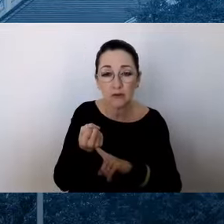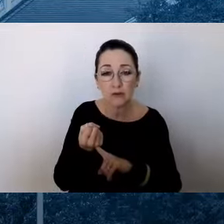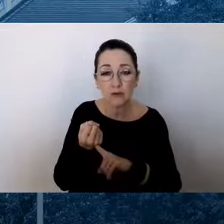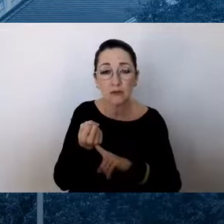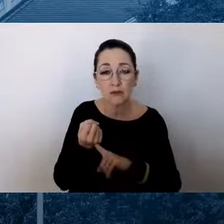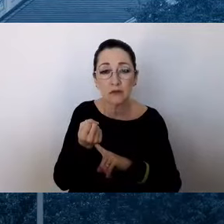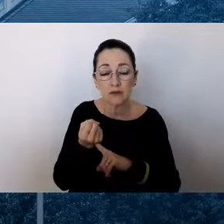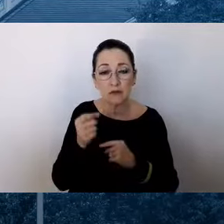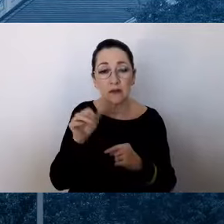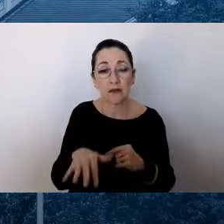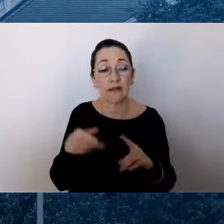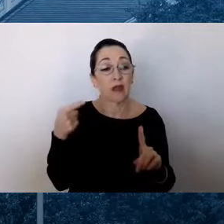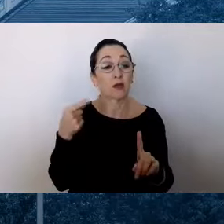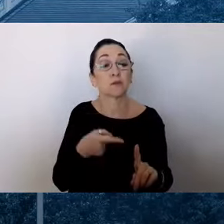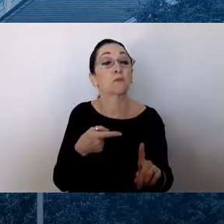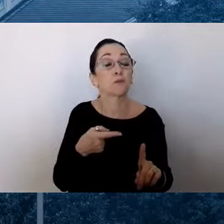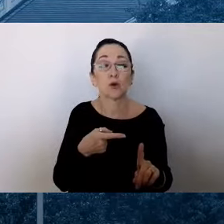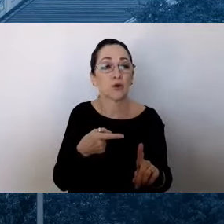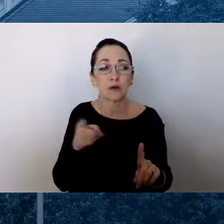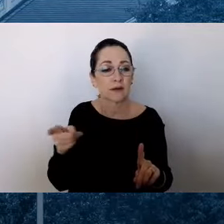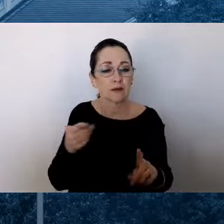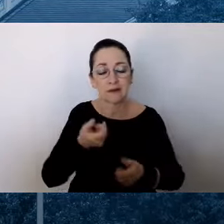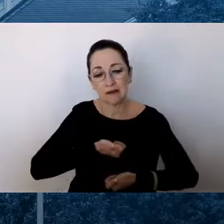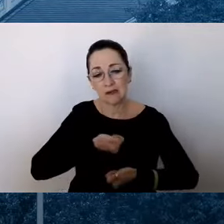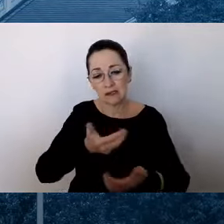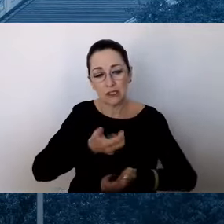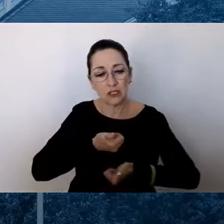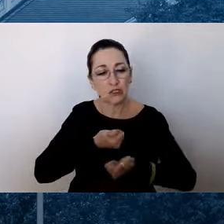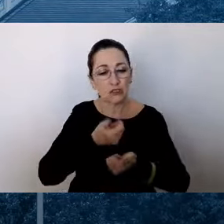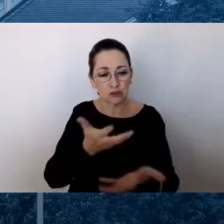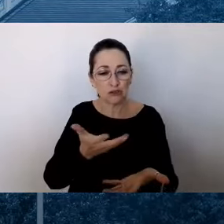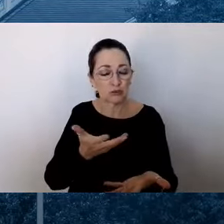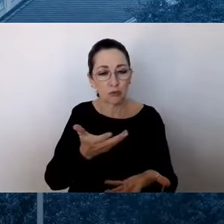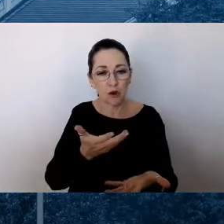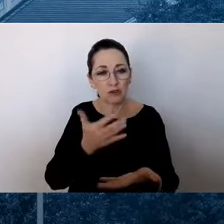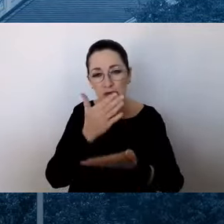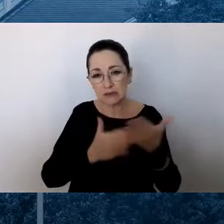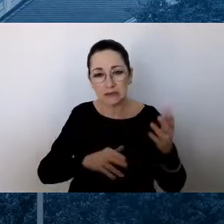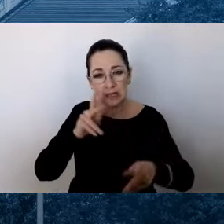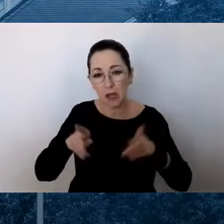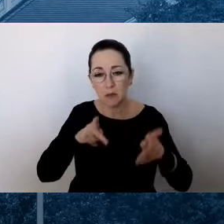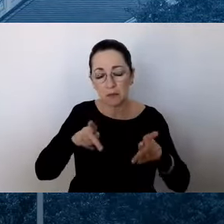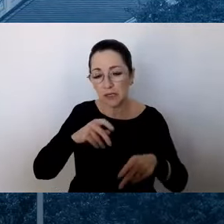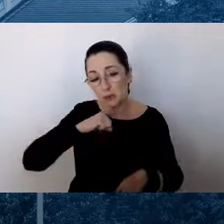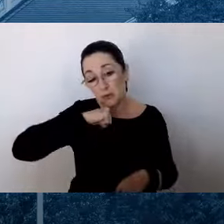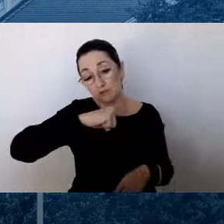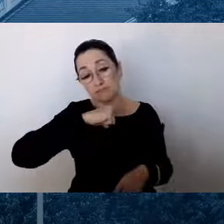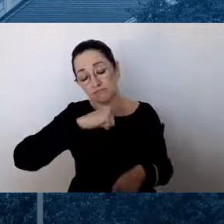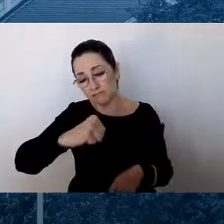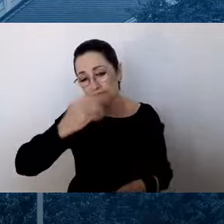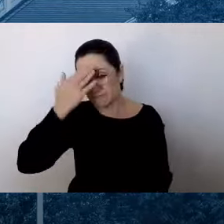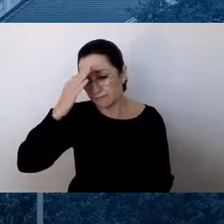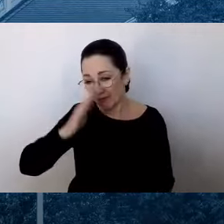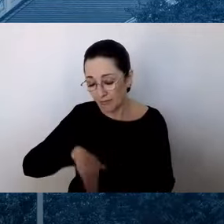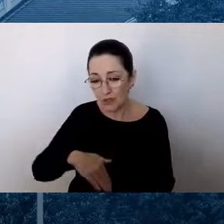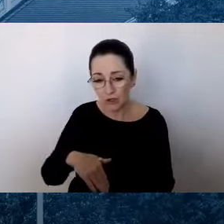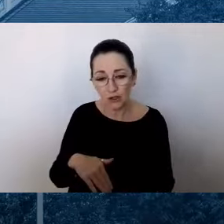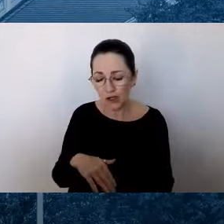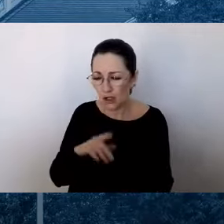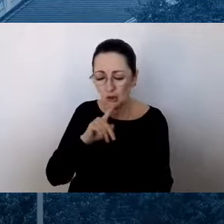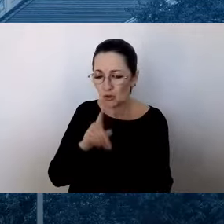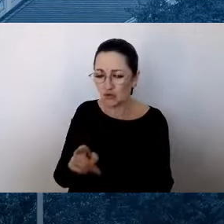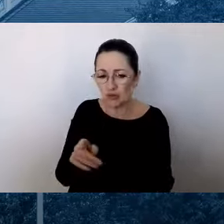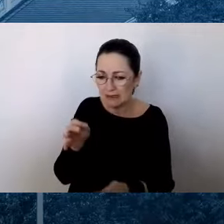a point of, just expressing some opposition to some of the decisions that we've had to make. It's really simply